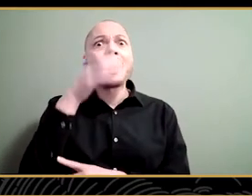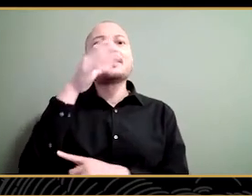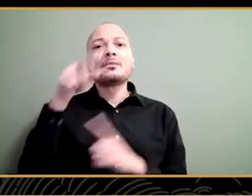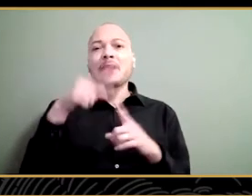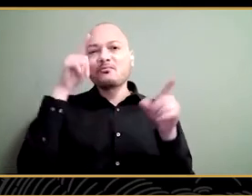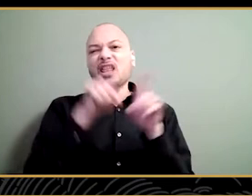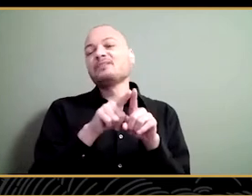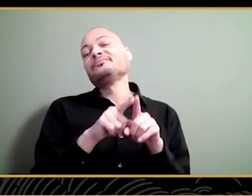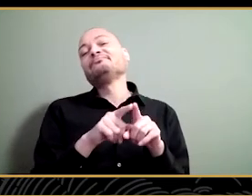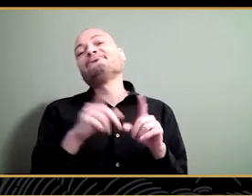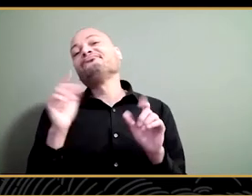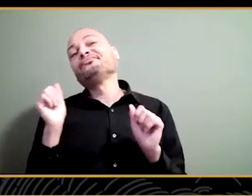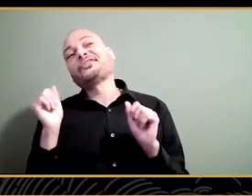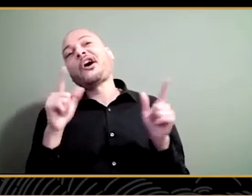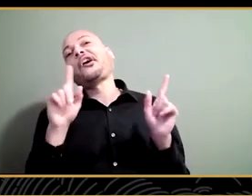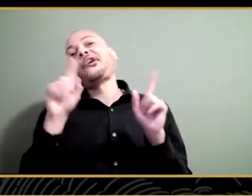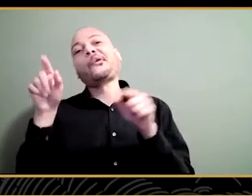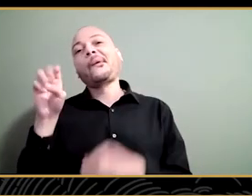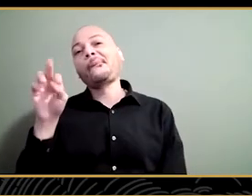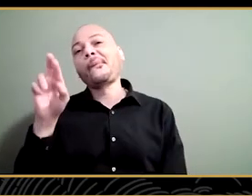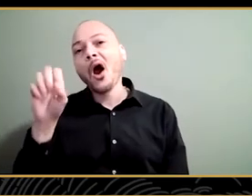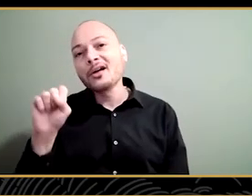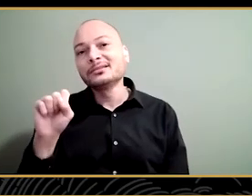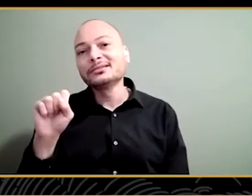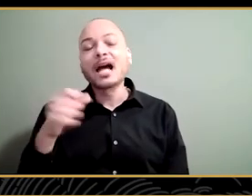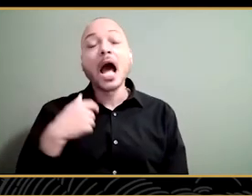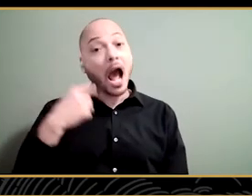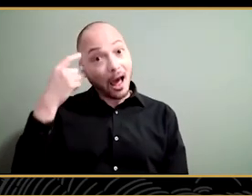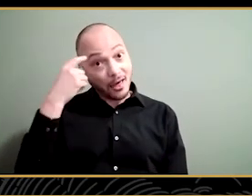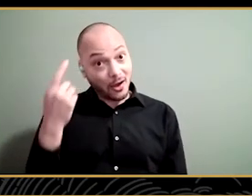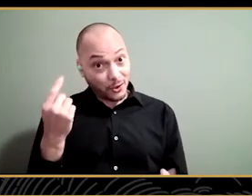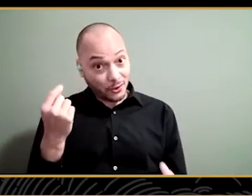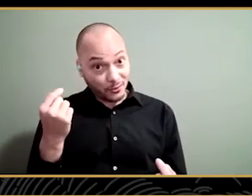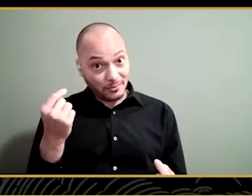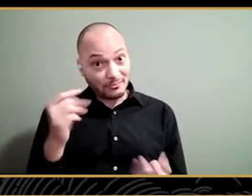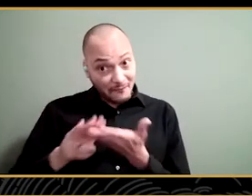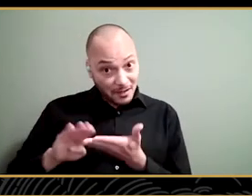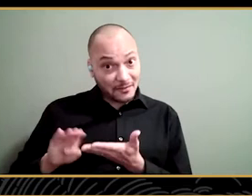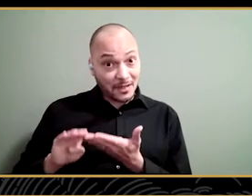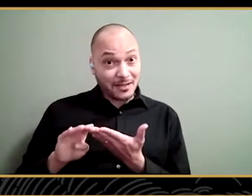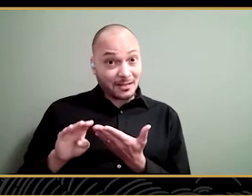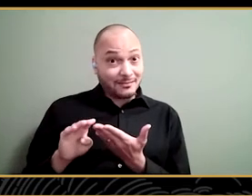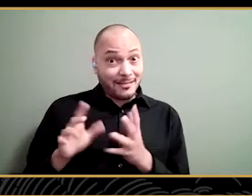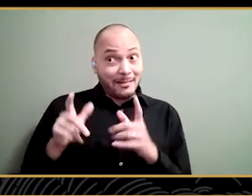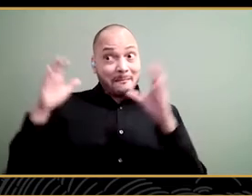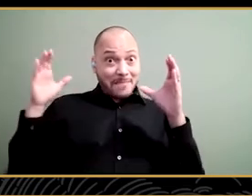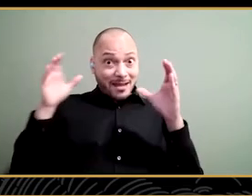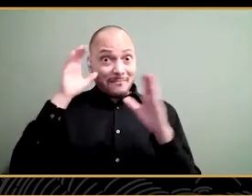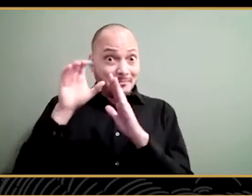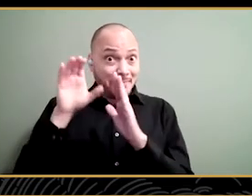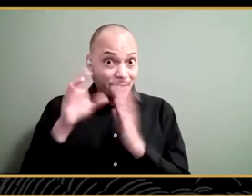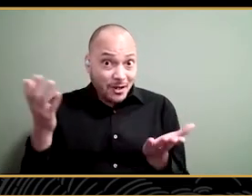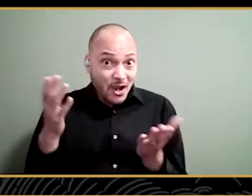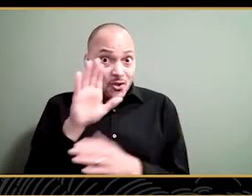go to Mars. I thought what I did was forgivable in the grand scheme of things. That your love